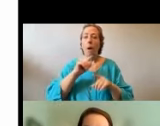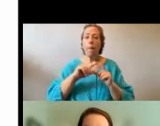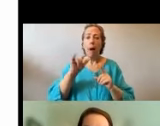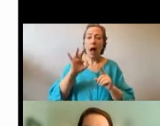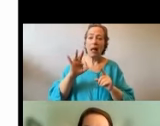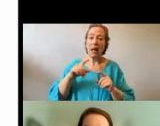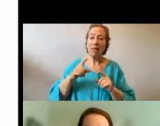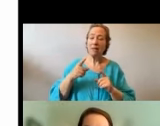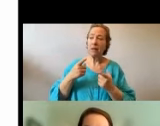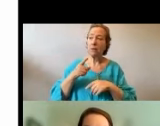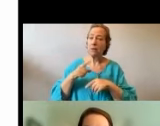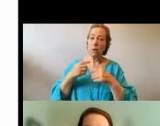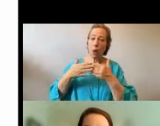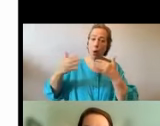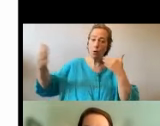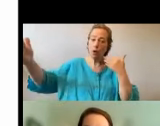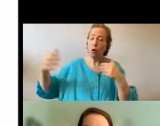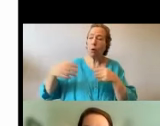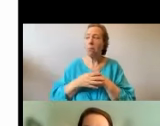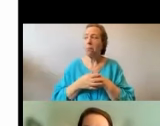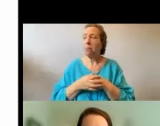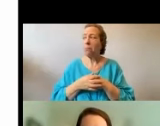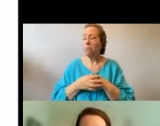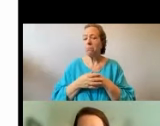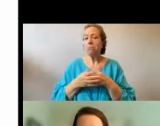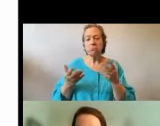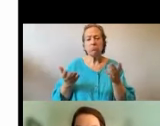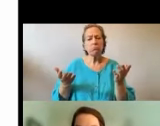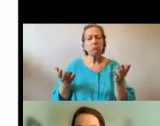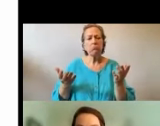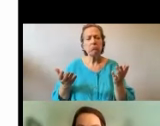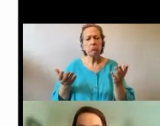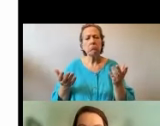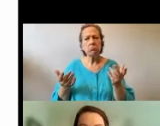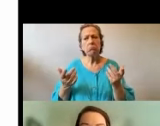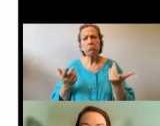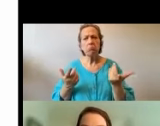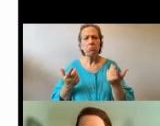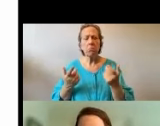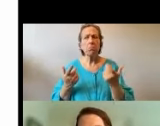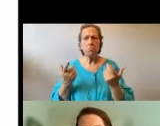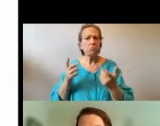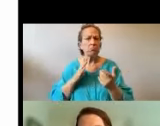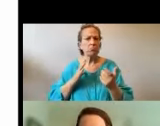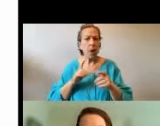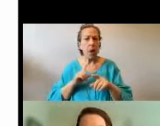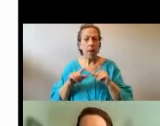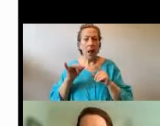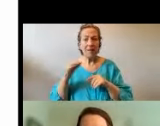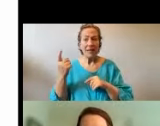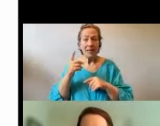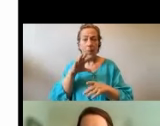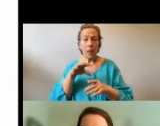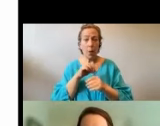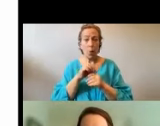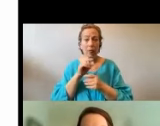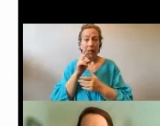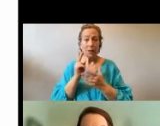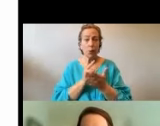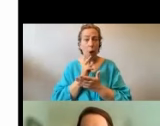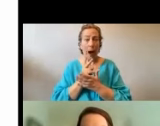don't require some legal intervention within the next 2 hours, law school is going to be a great place